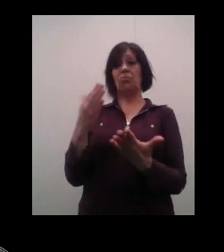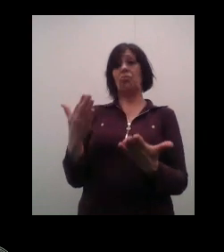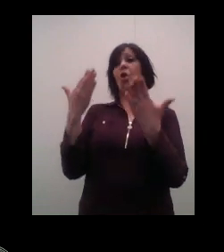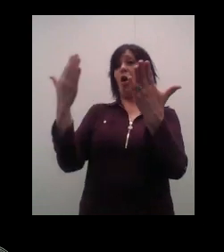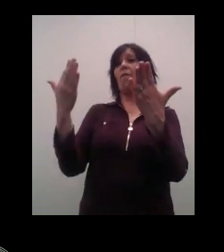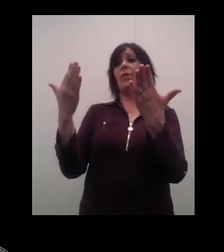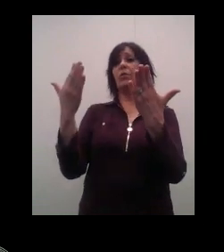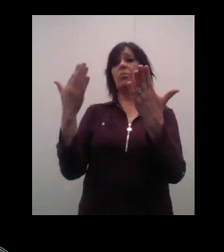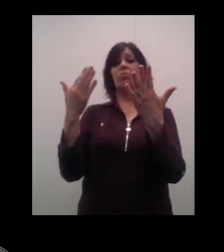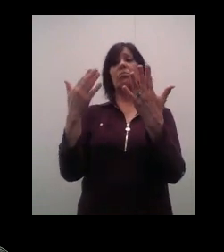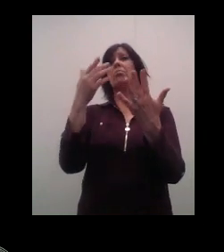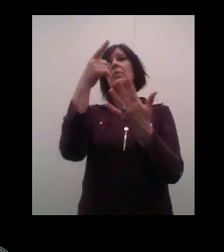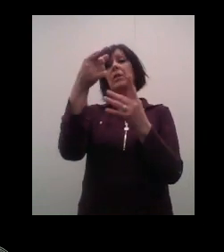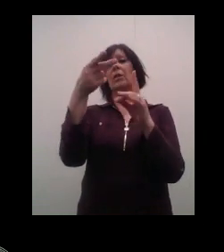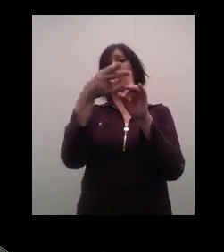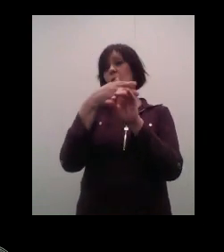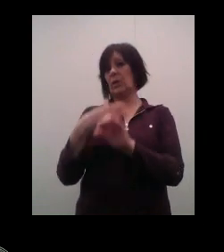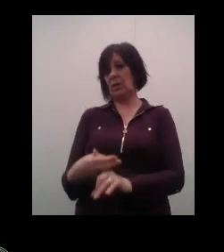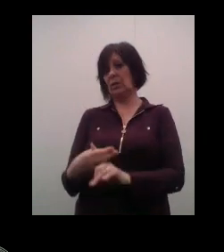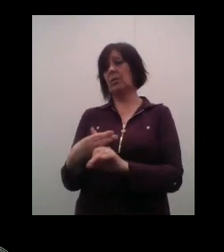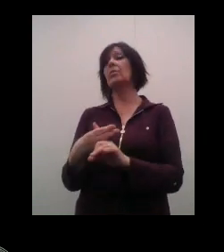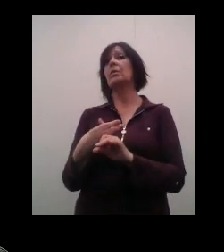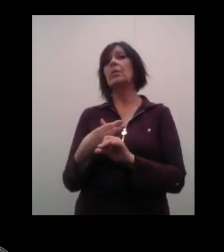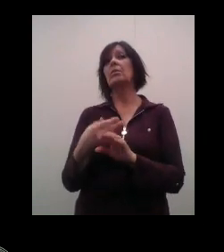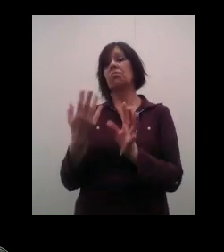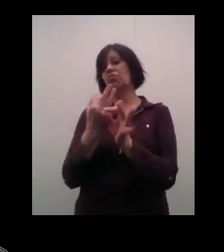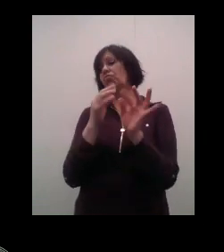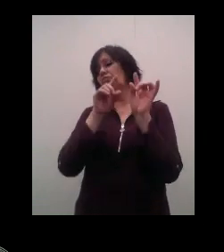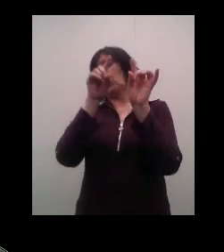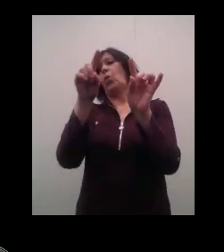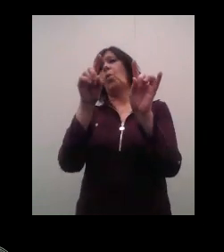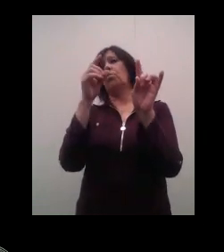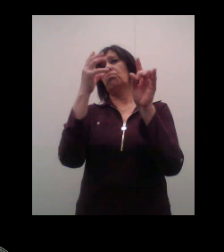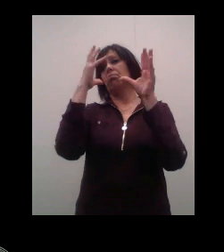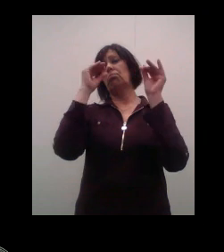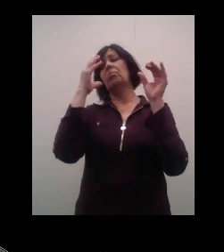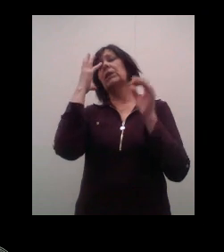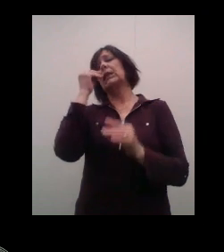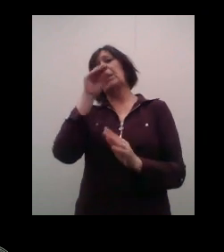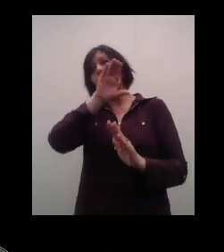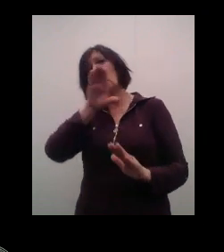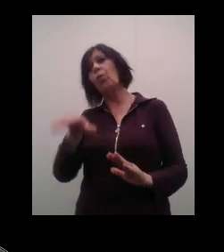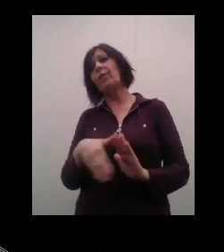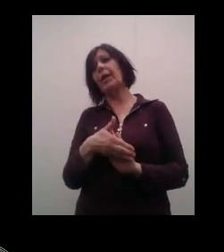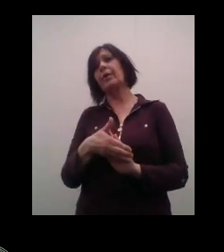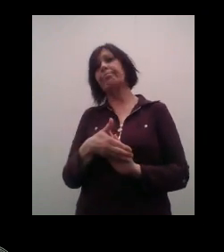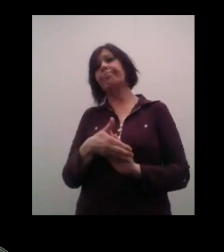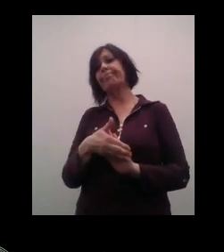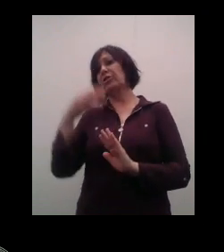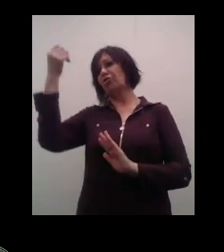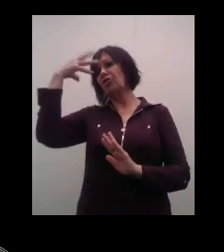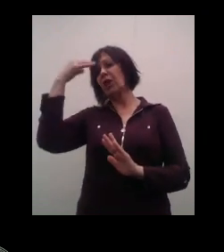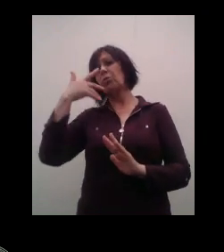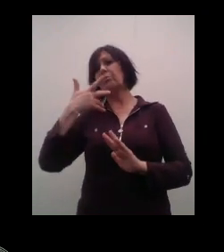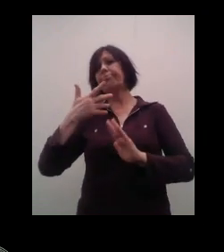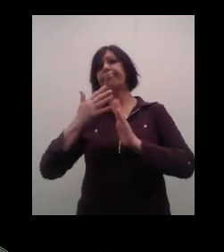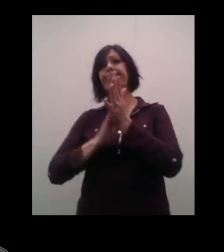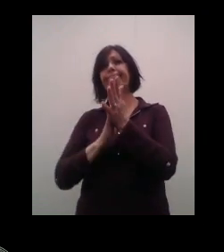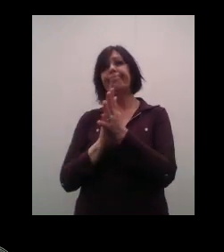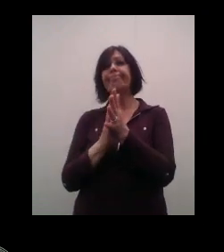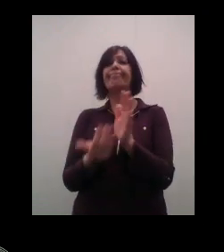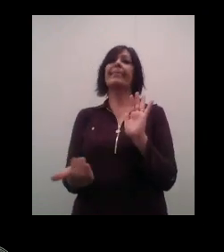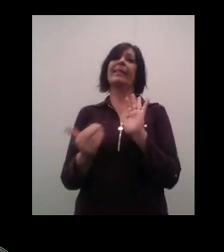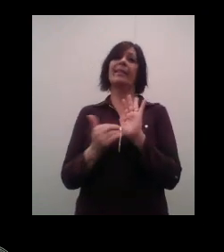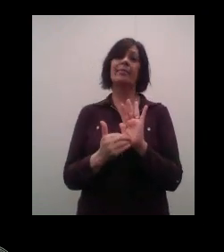two Vision hotels, the Home Suites by Hilton in Amherst, as well as the Hampton Inn by Hilton in East Aurora. And we thank